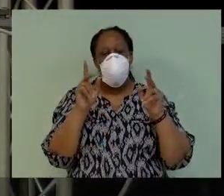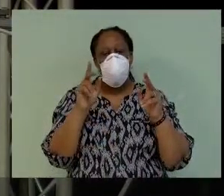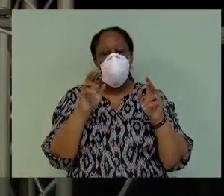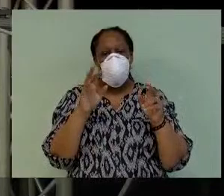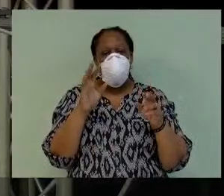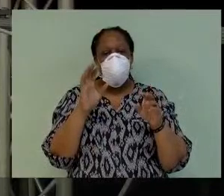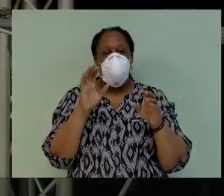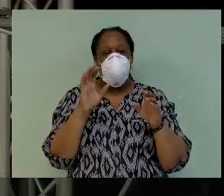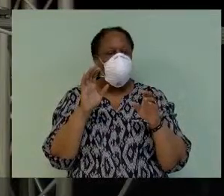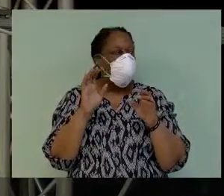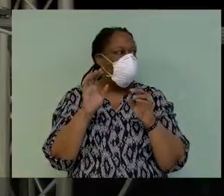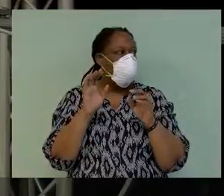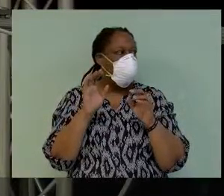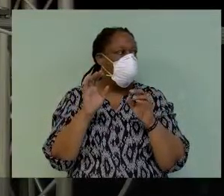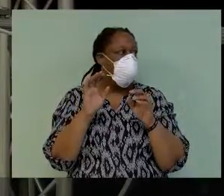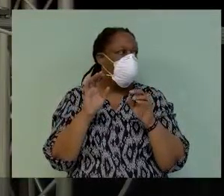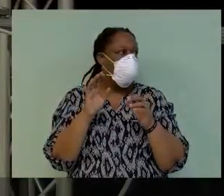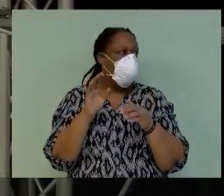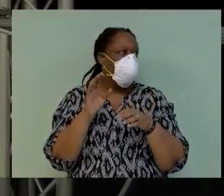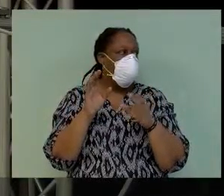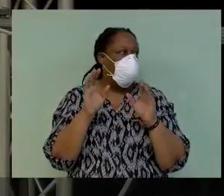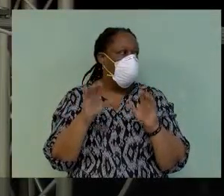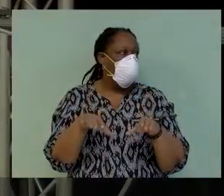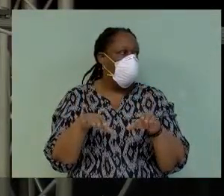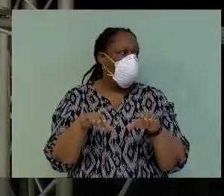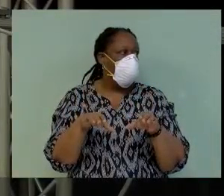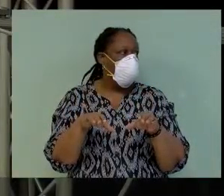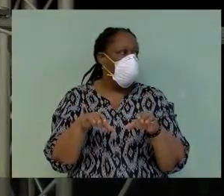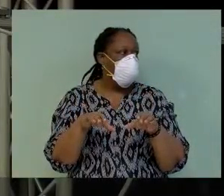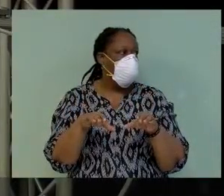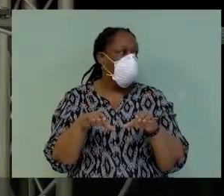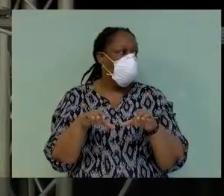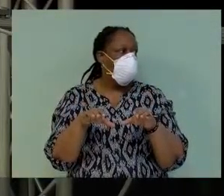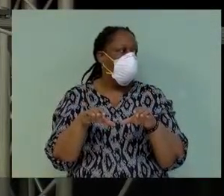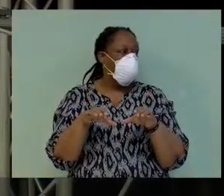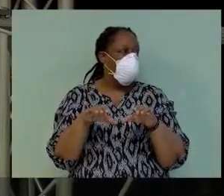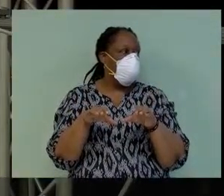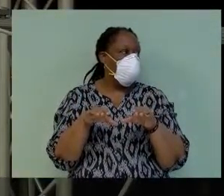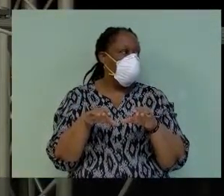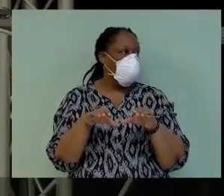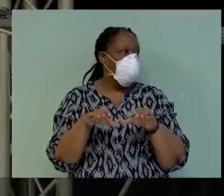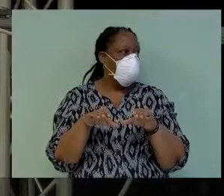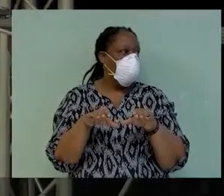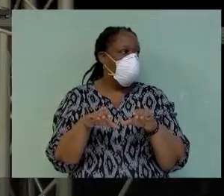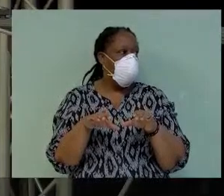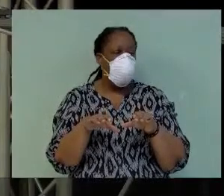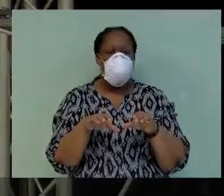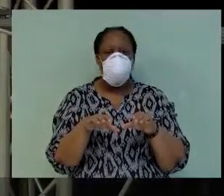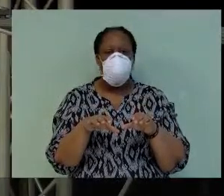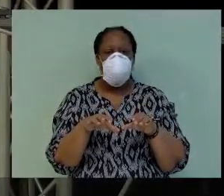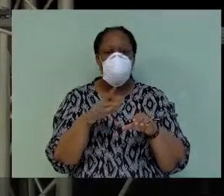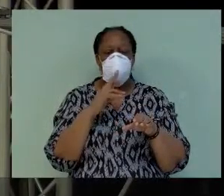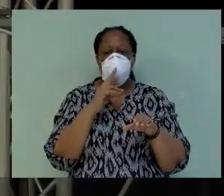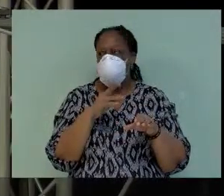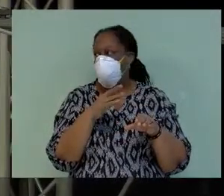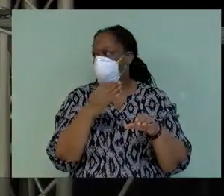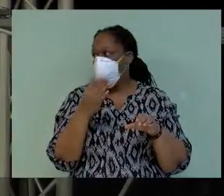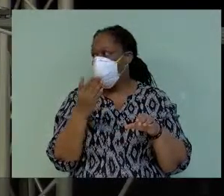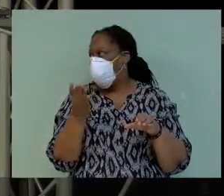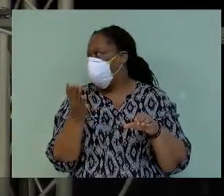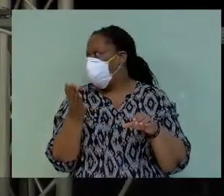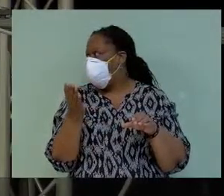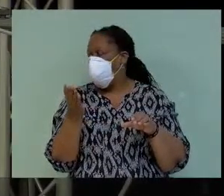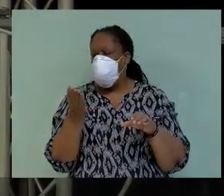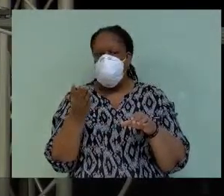in order to work from home if they're employed by statutory bodies or government corporations.